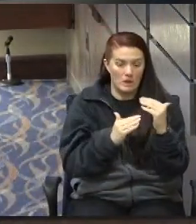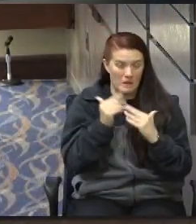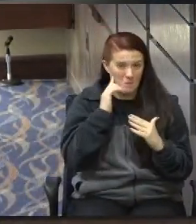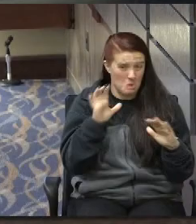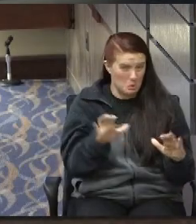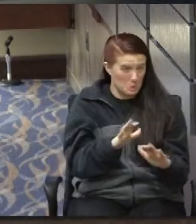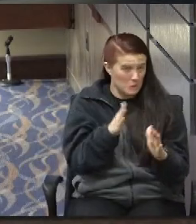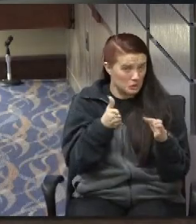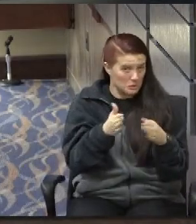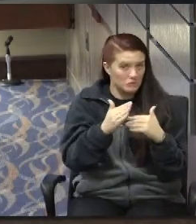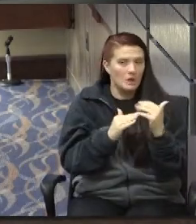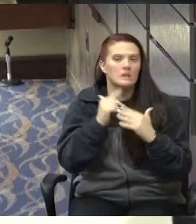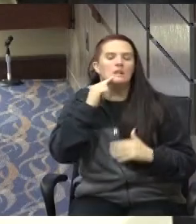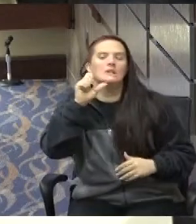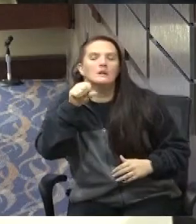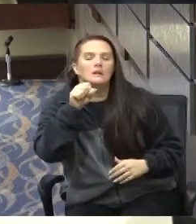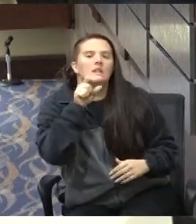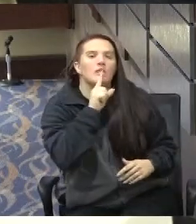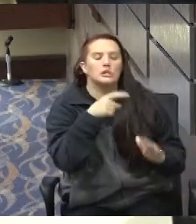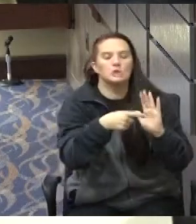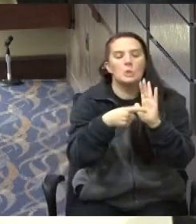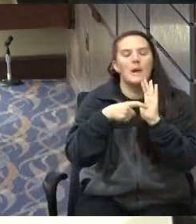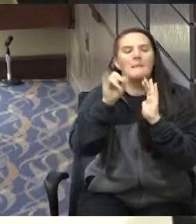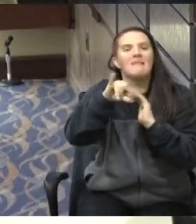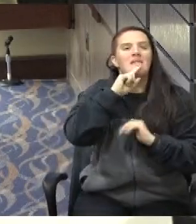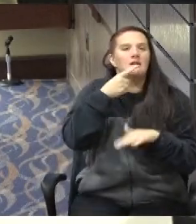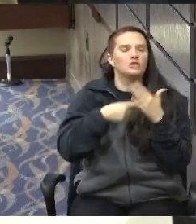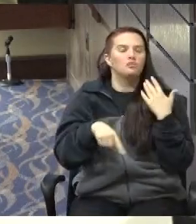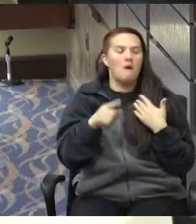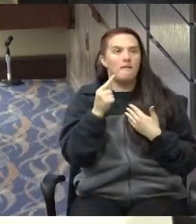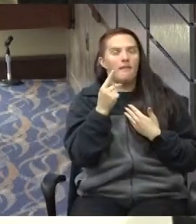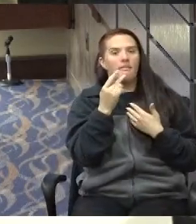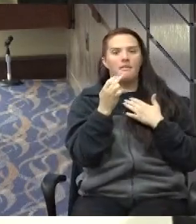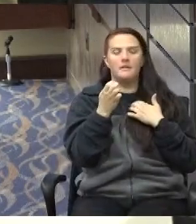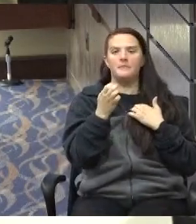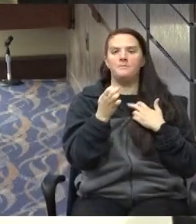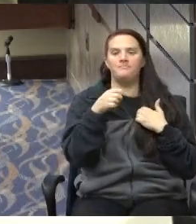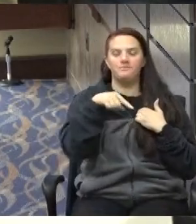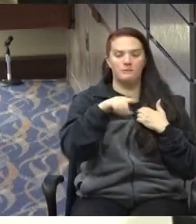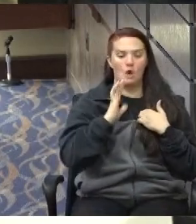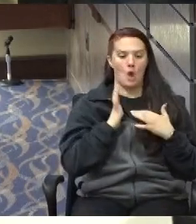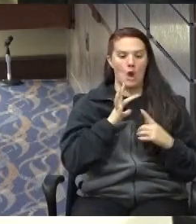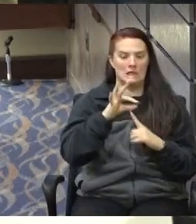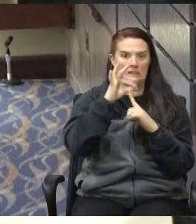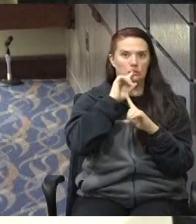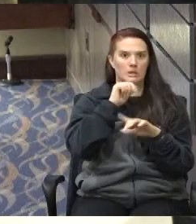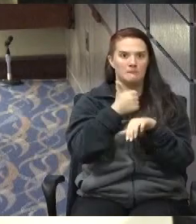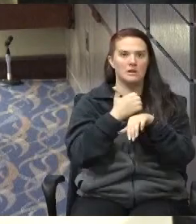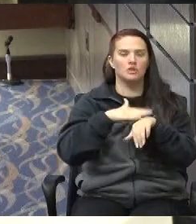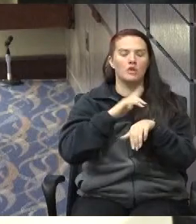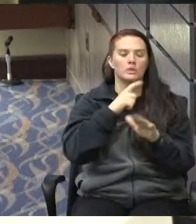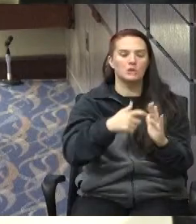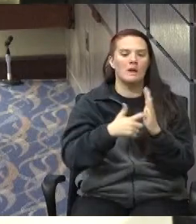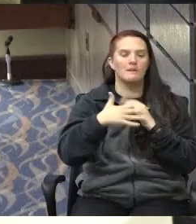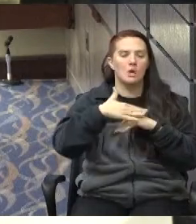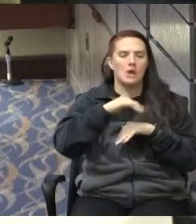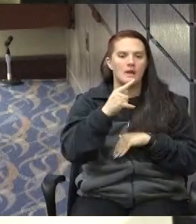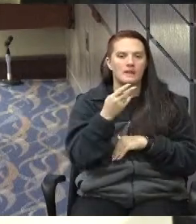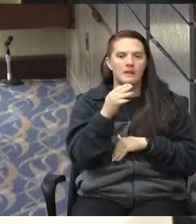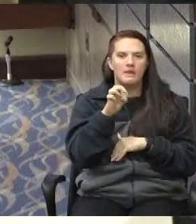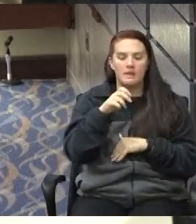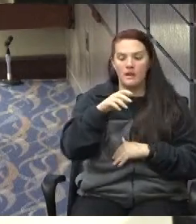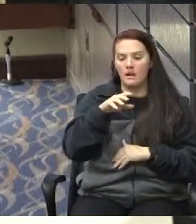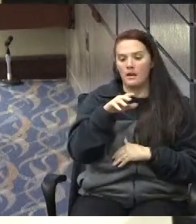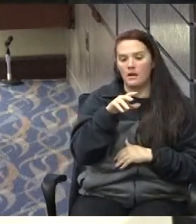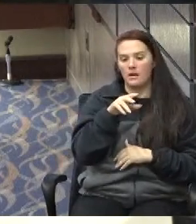that how that? Okay. There's a requirement, and that's what our condition is based on. There was a requirement on the preliminary